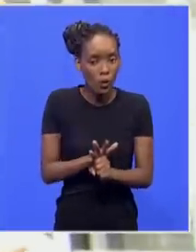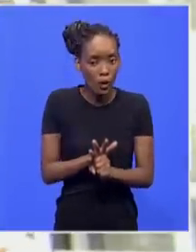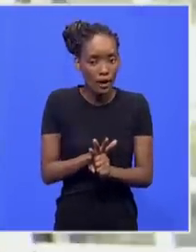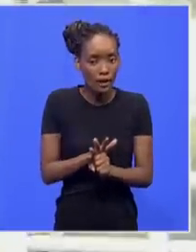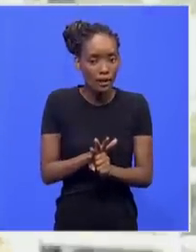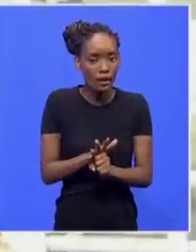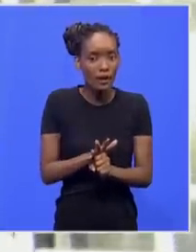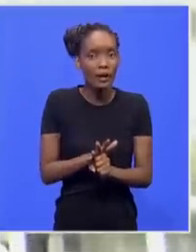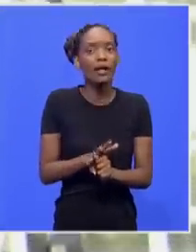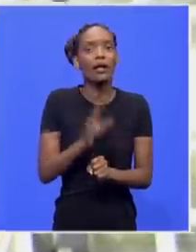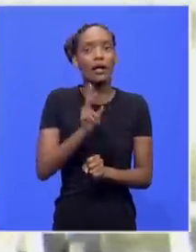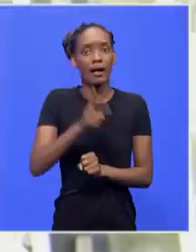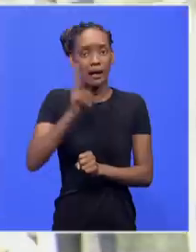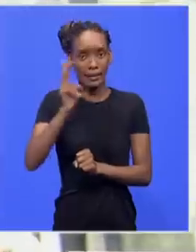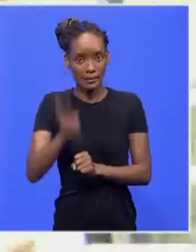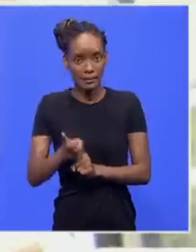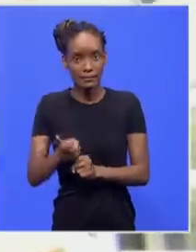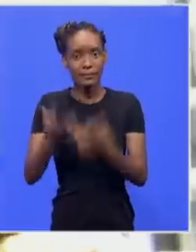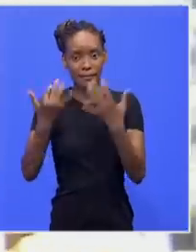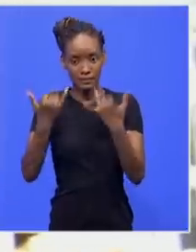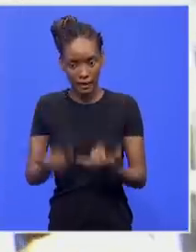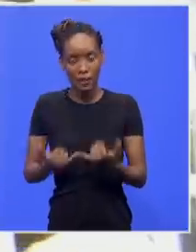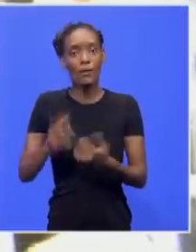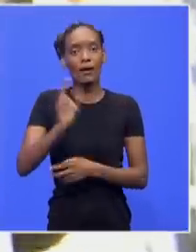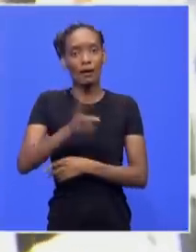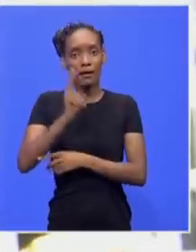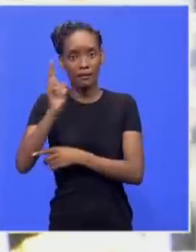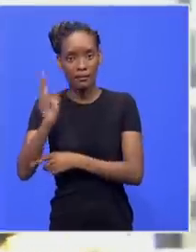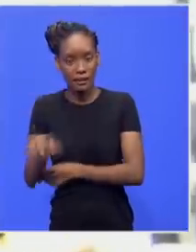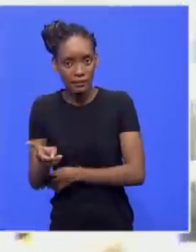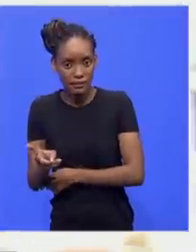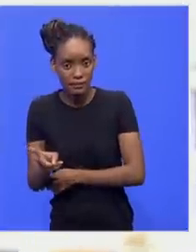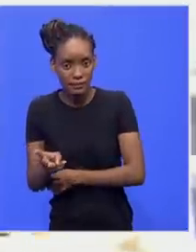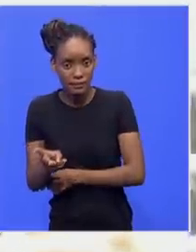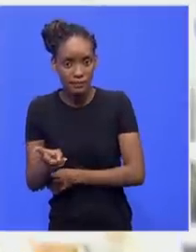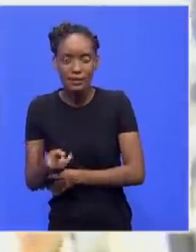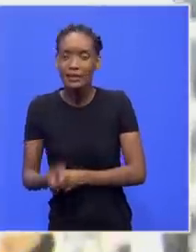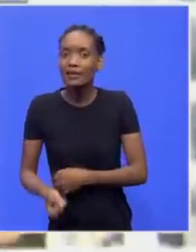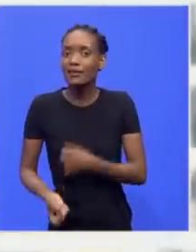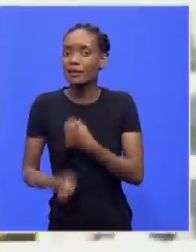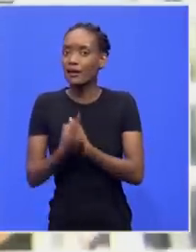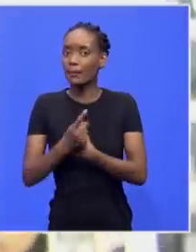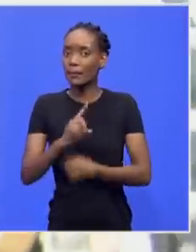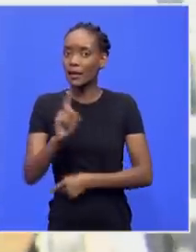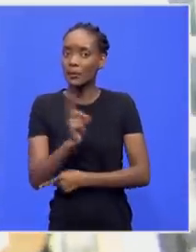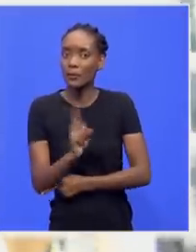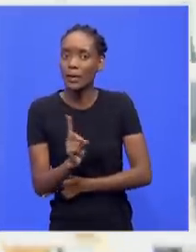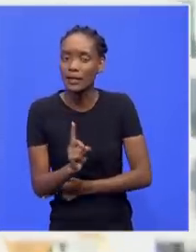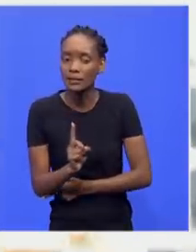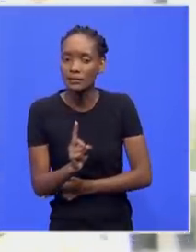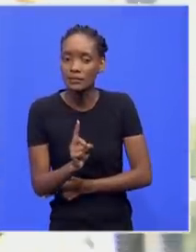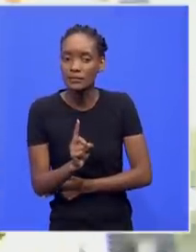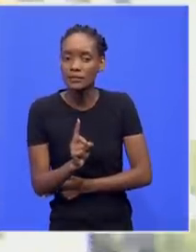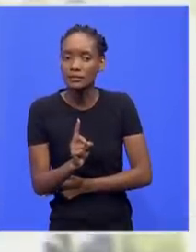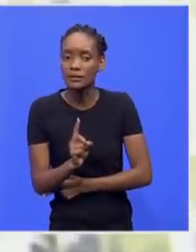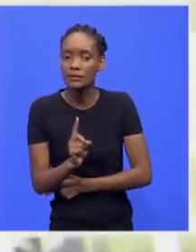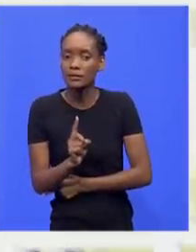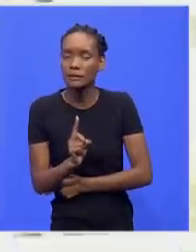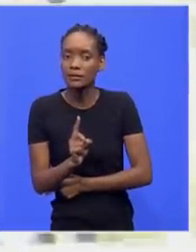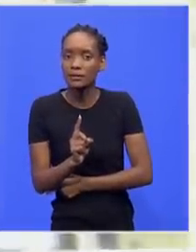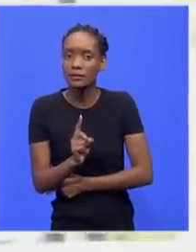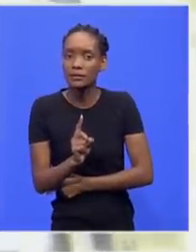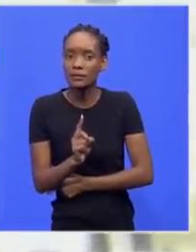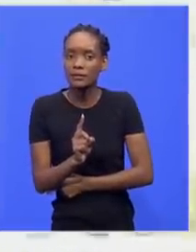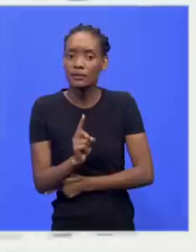again. Today, I'm a go Nilok. What happened? He raised me that Mama Iwen Shal